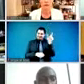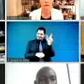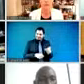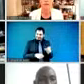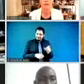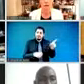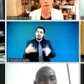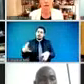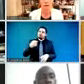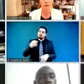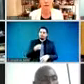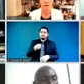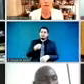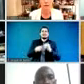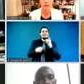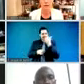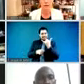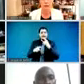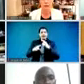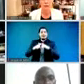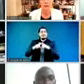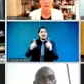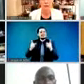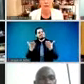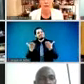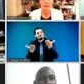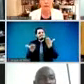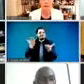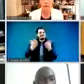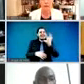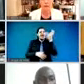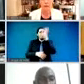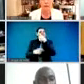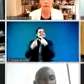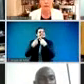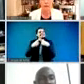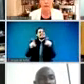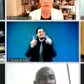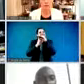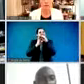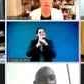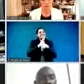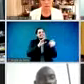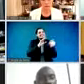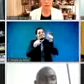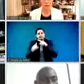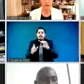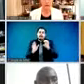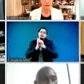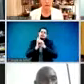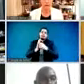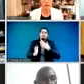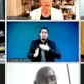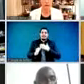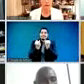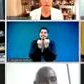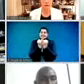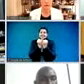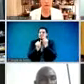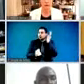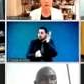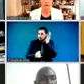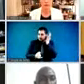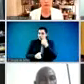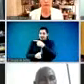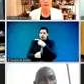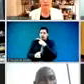the Islam, which for me shouldn't use an excuse. Still there are voices denying young girls joining the field of journalism